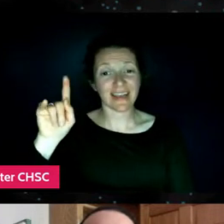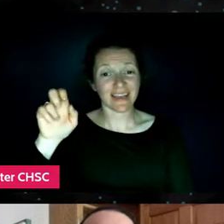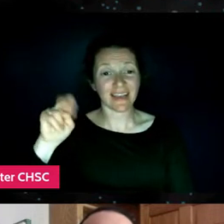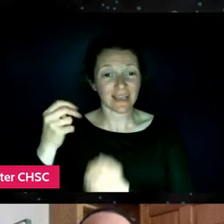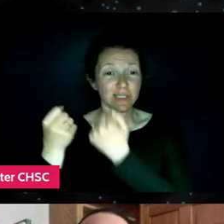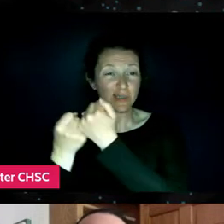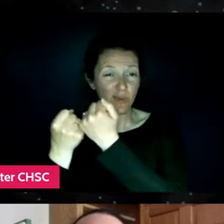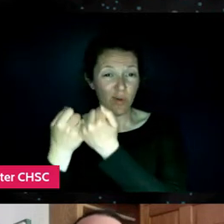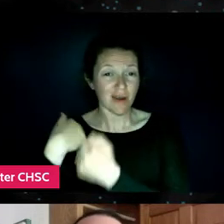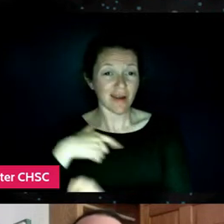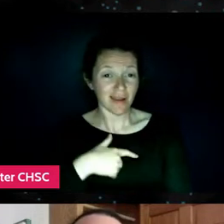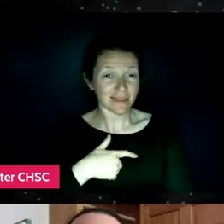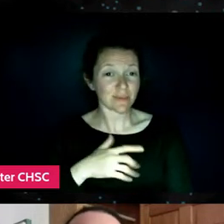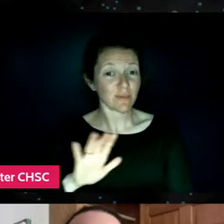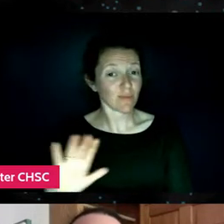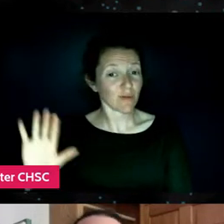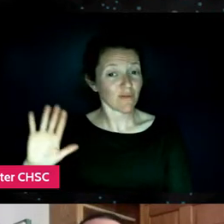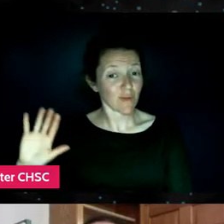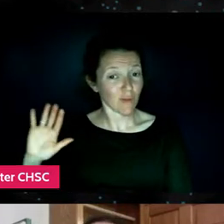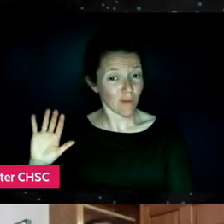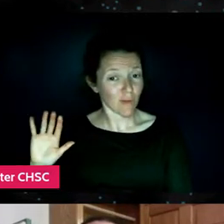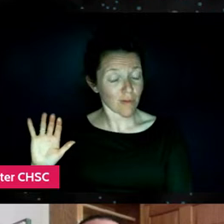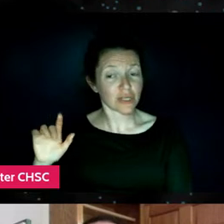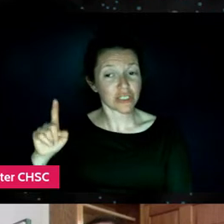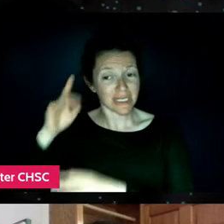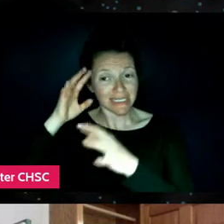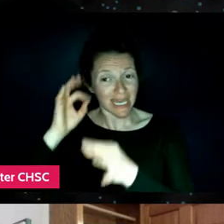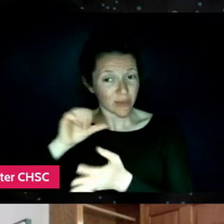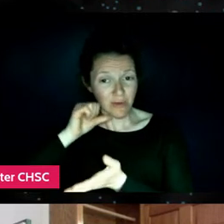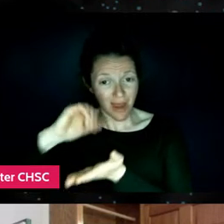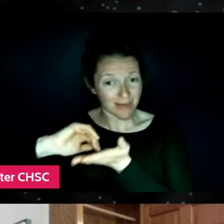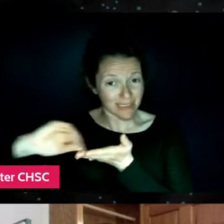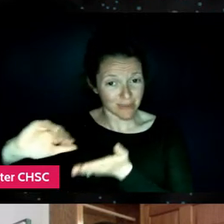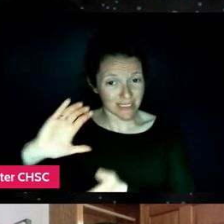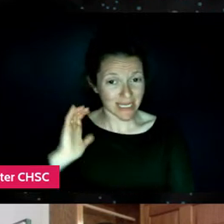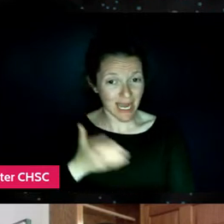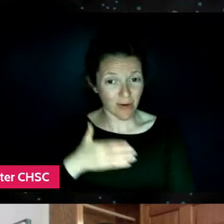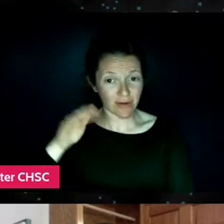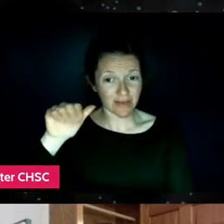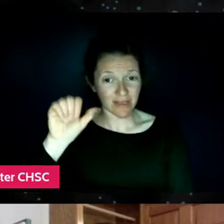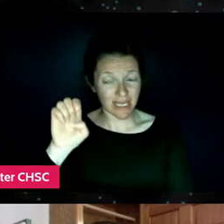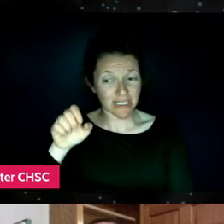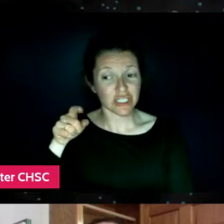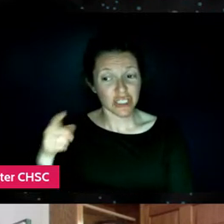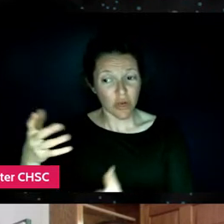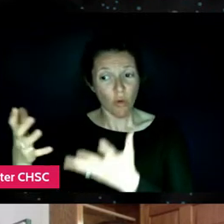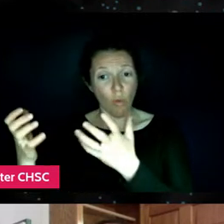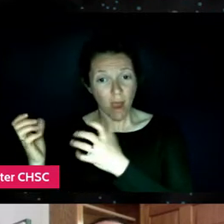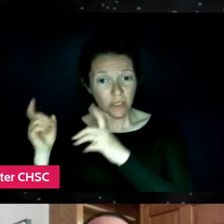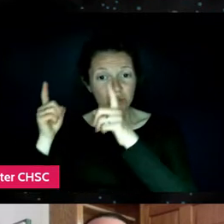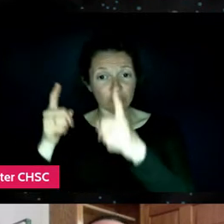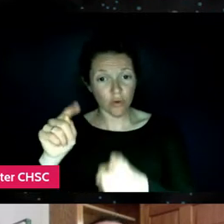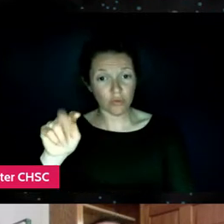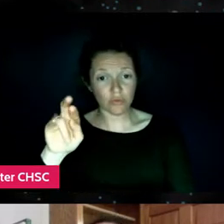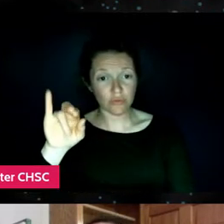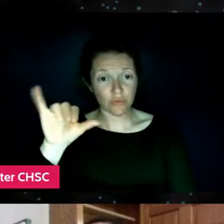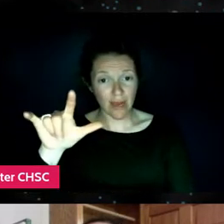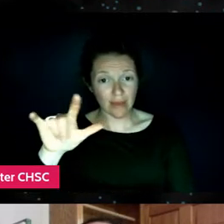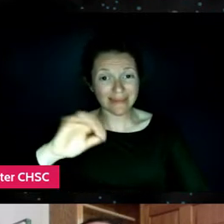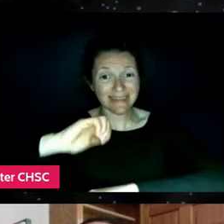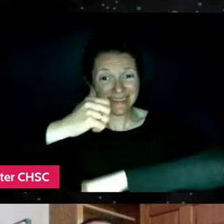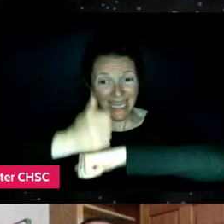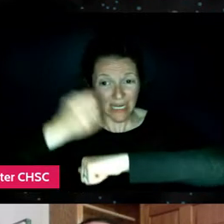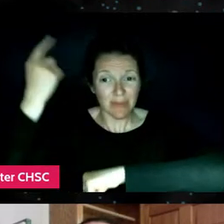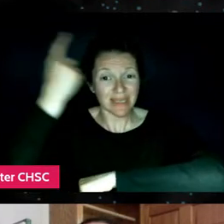favor before. She ruled not to dismiss the case, and she wanted to take this case to trial. She set a trial date